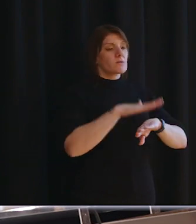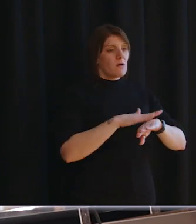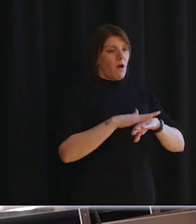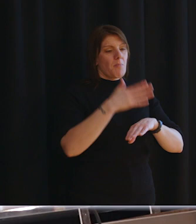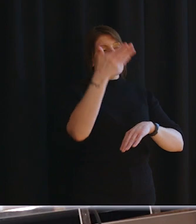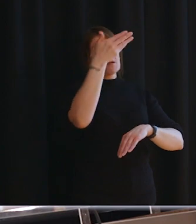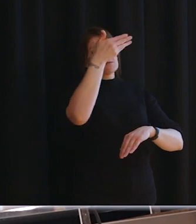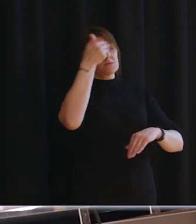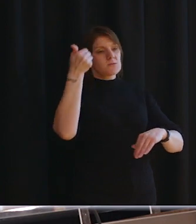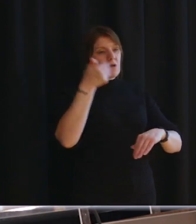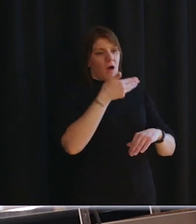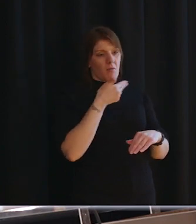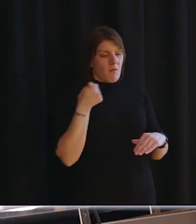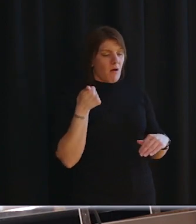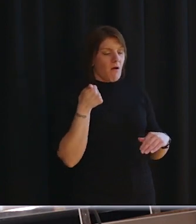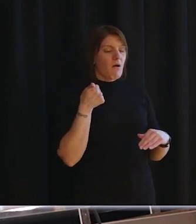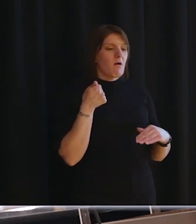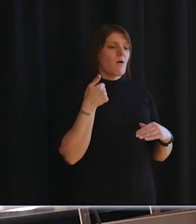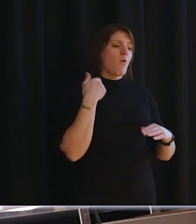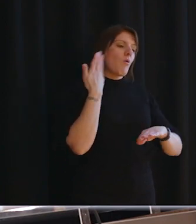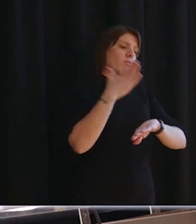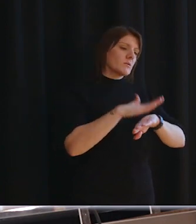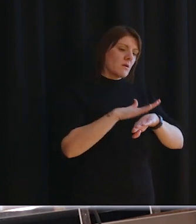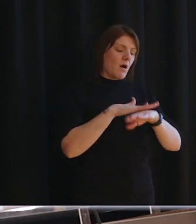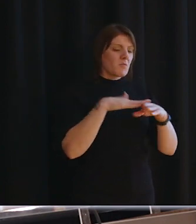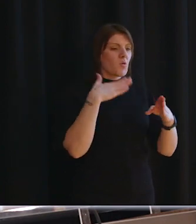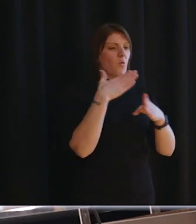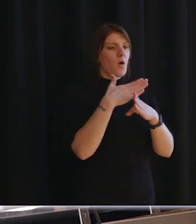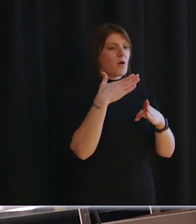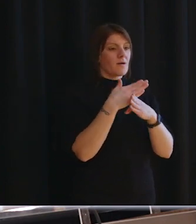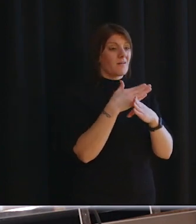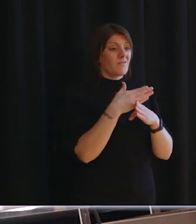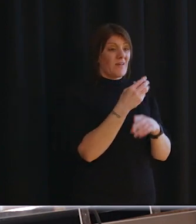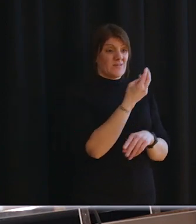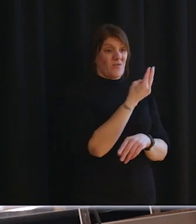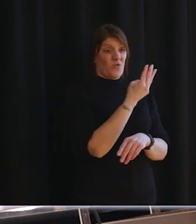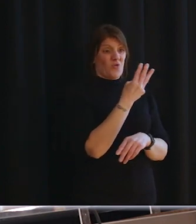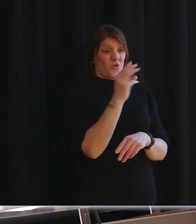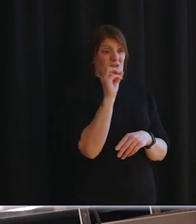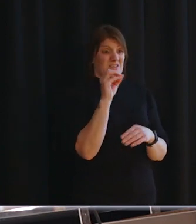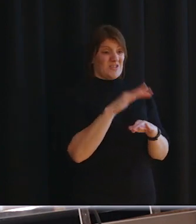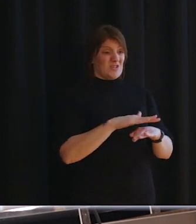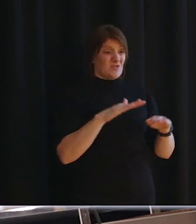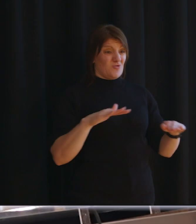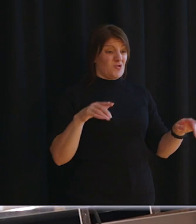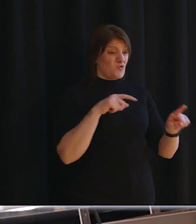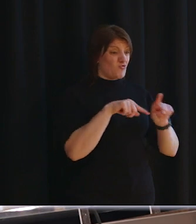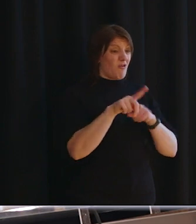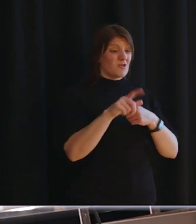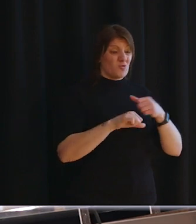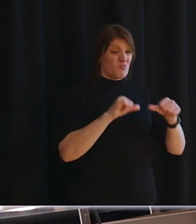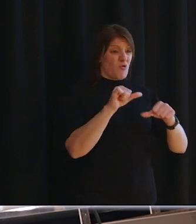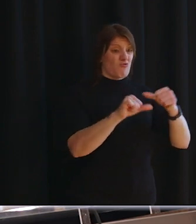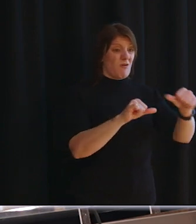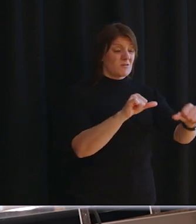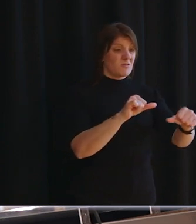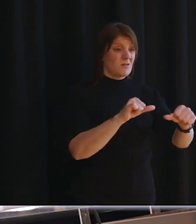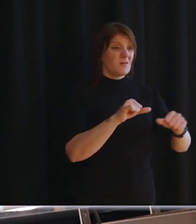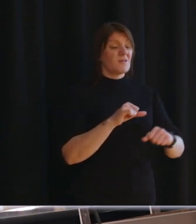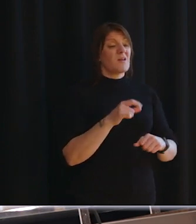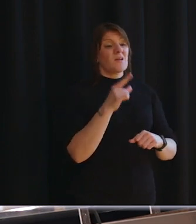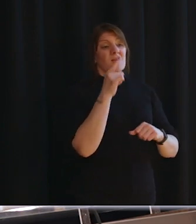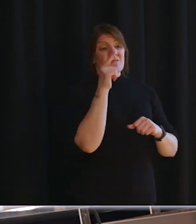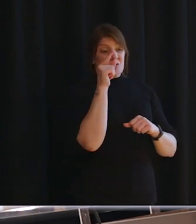everything, and that's just for children. You're 30 children who you're trying to get to progress. And then when you have a child who might have